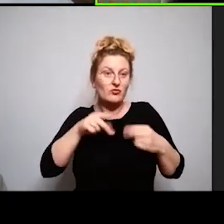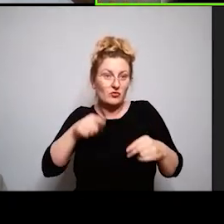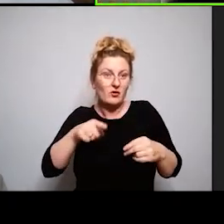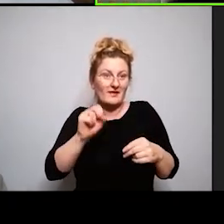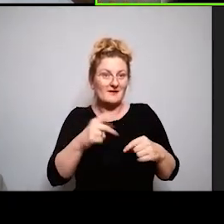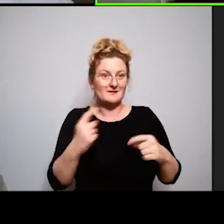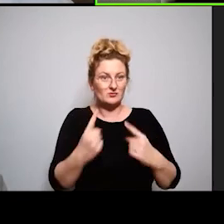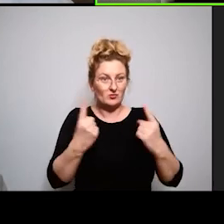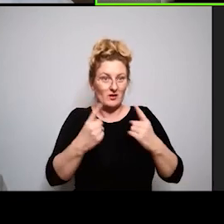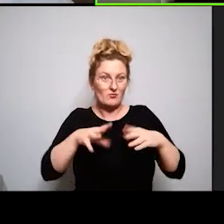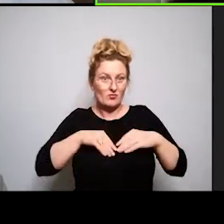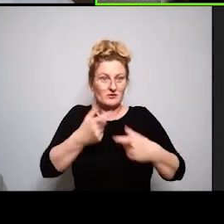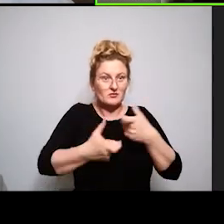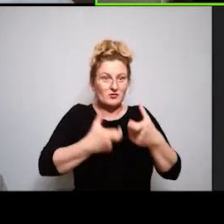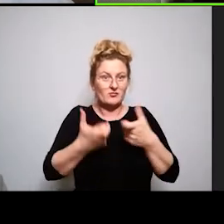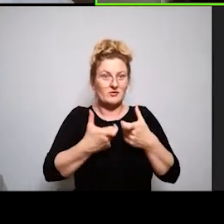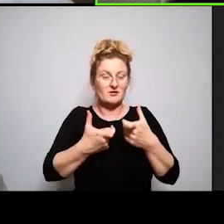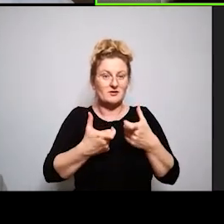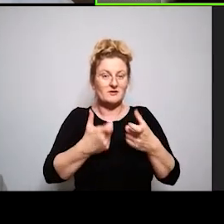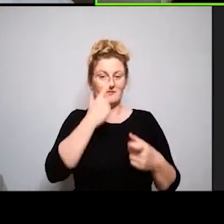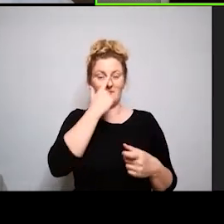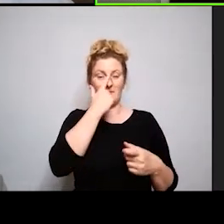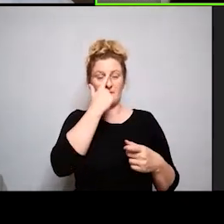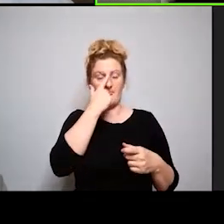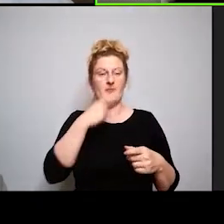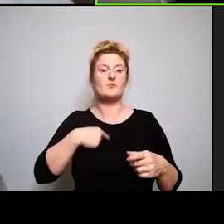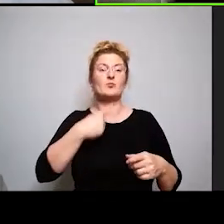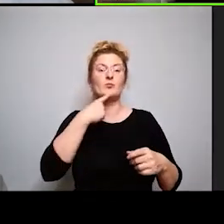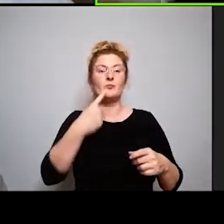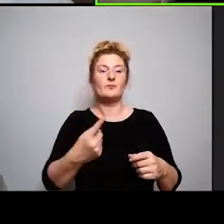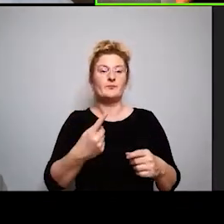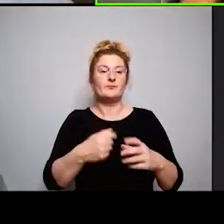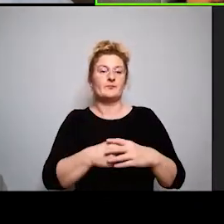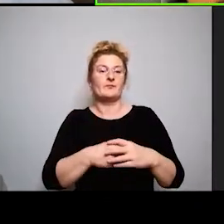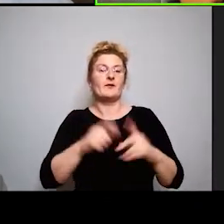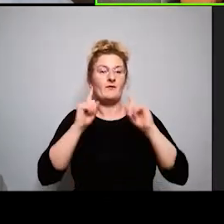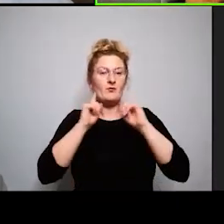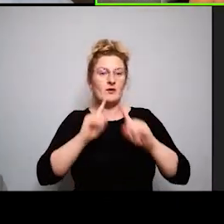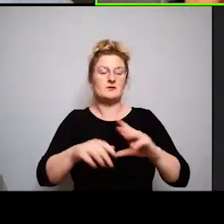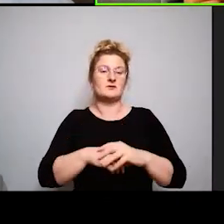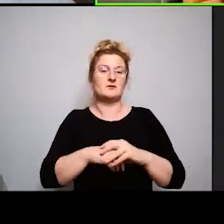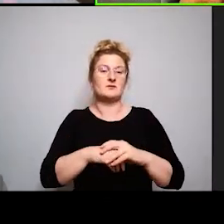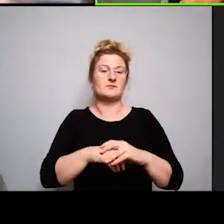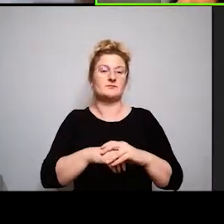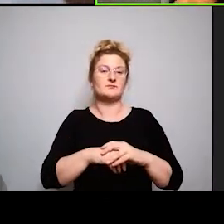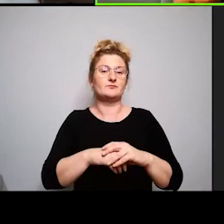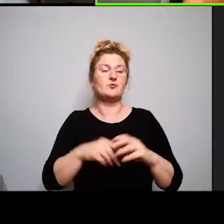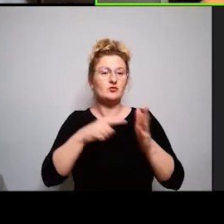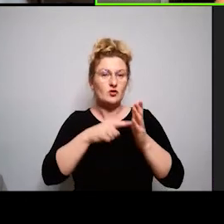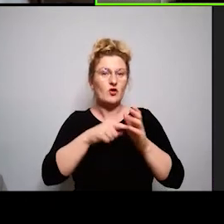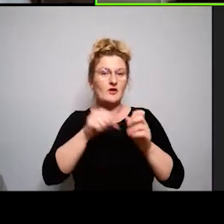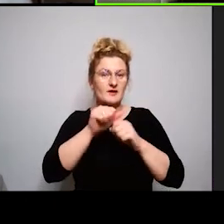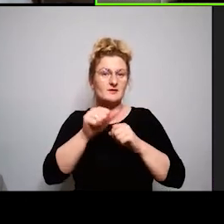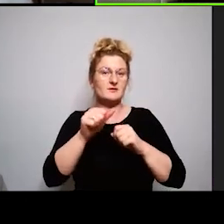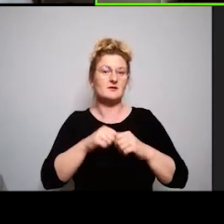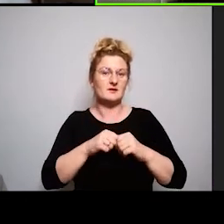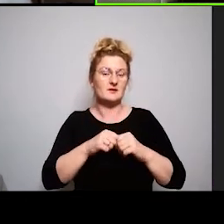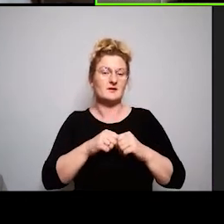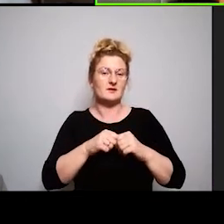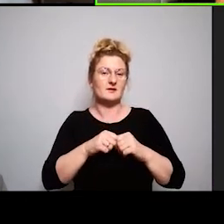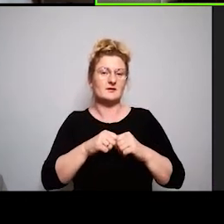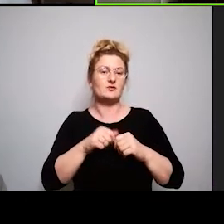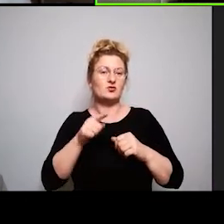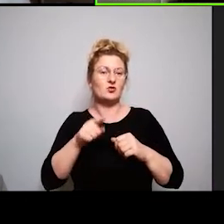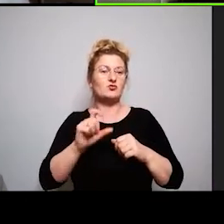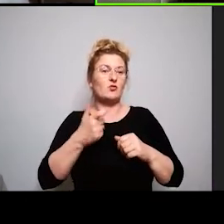and I always tell the children, like, what happens if you use fire sticks? Like you have one fire stick here and the other one here, and you